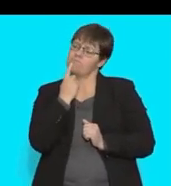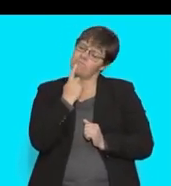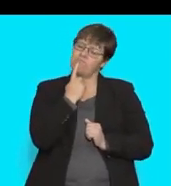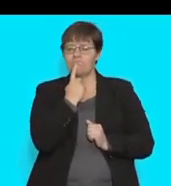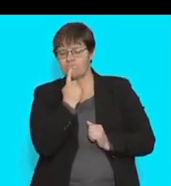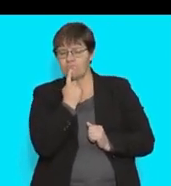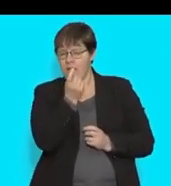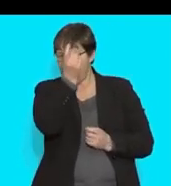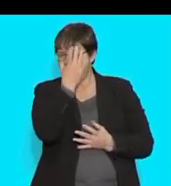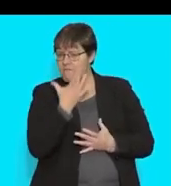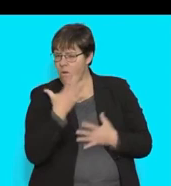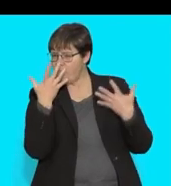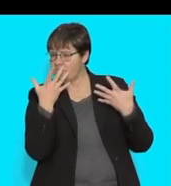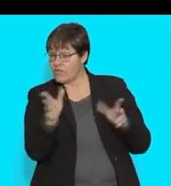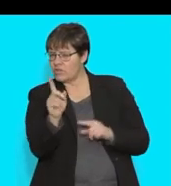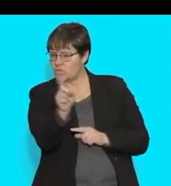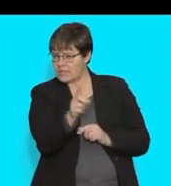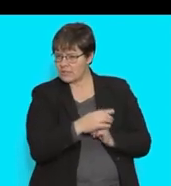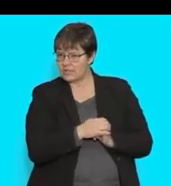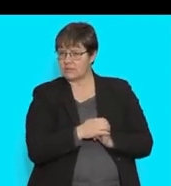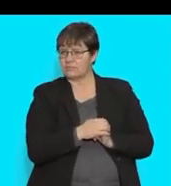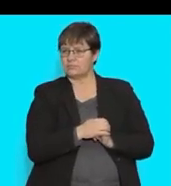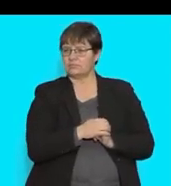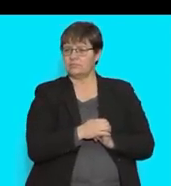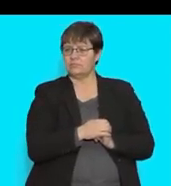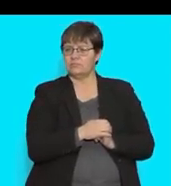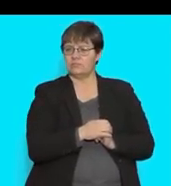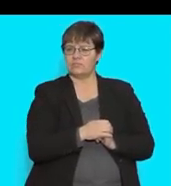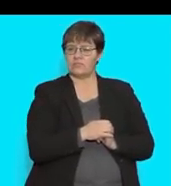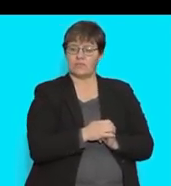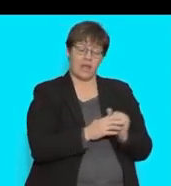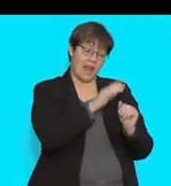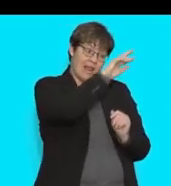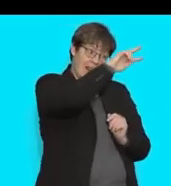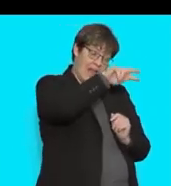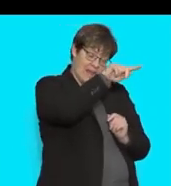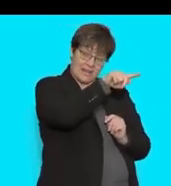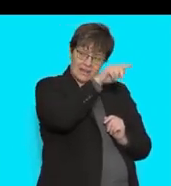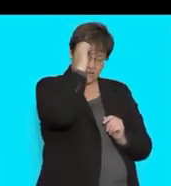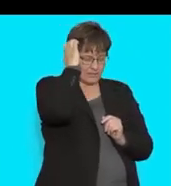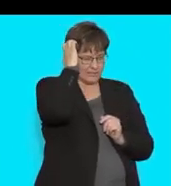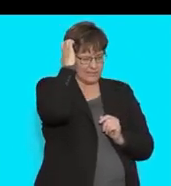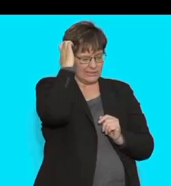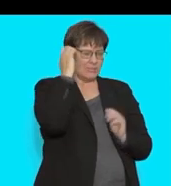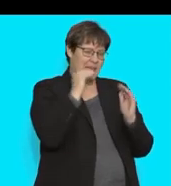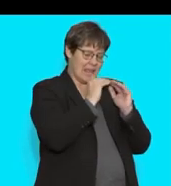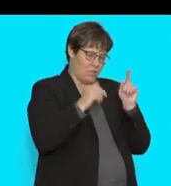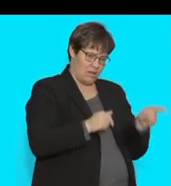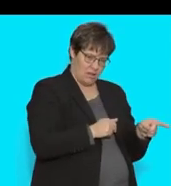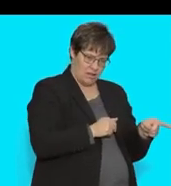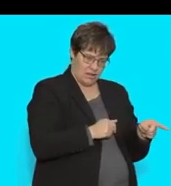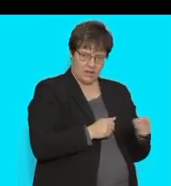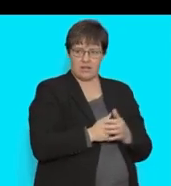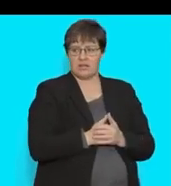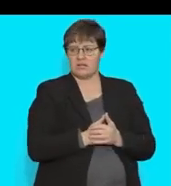then kind of tells us already that this liner here will be equal